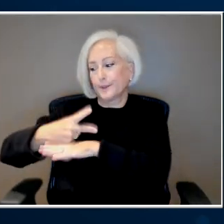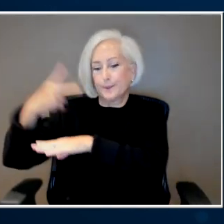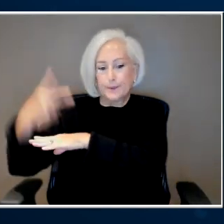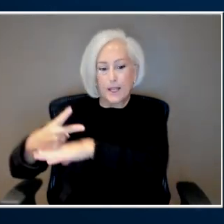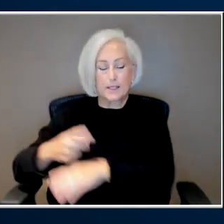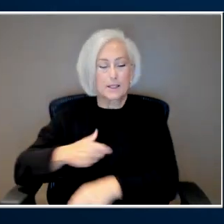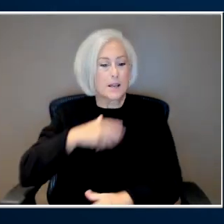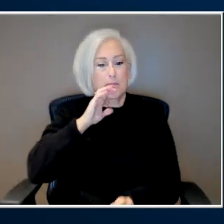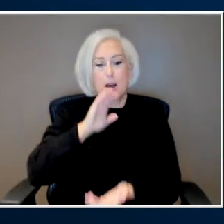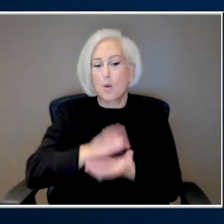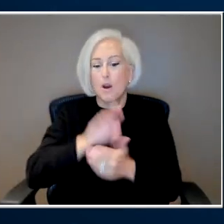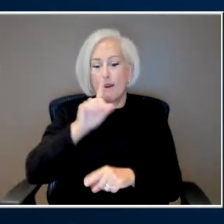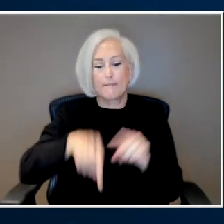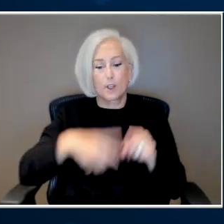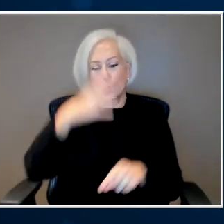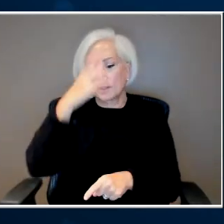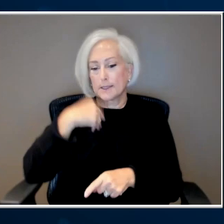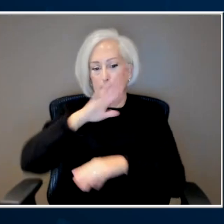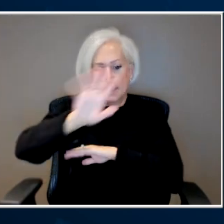night. She would